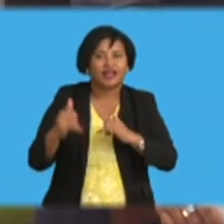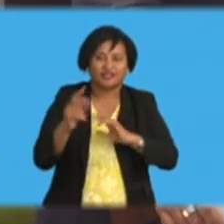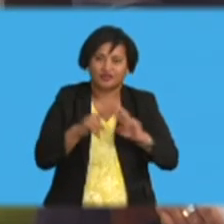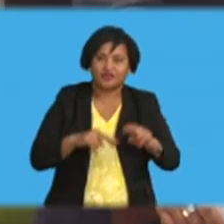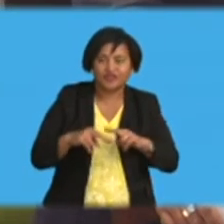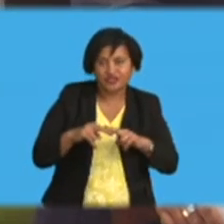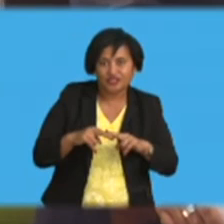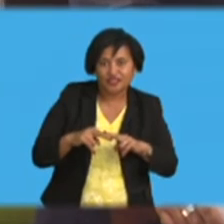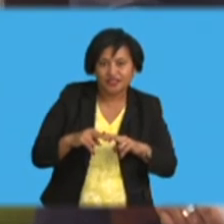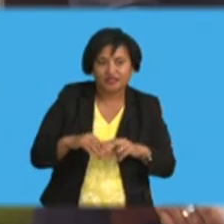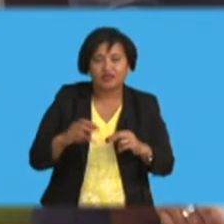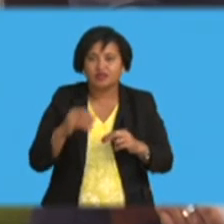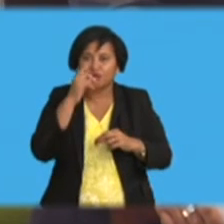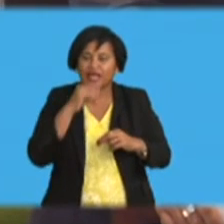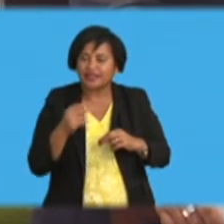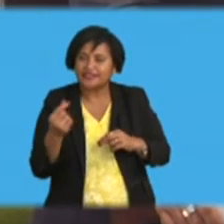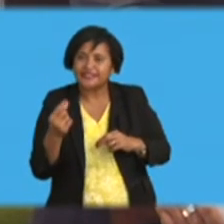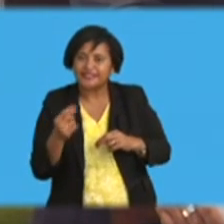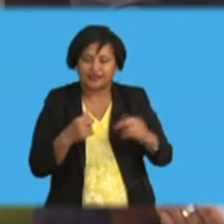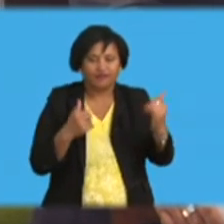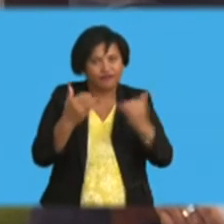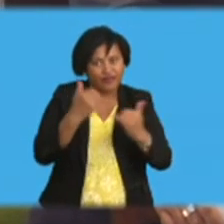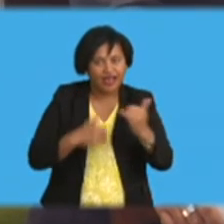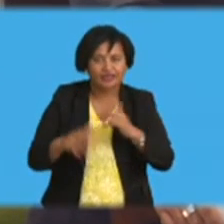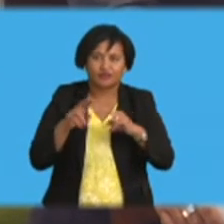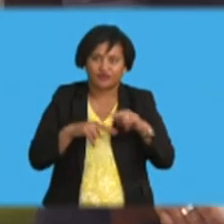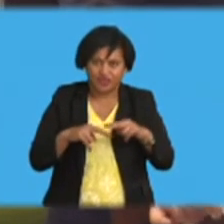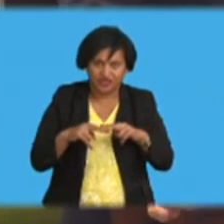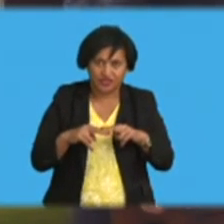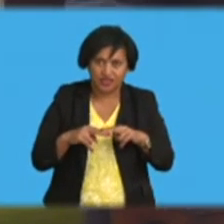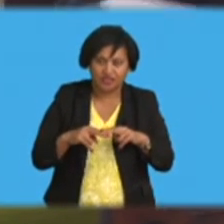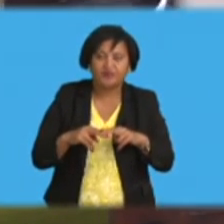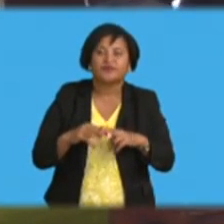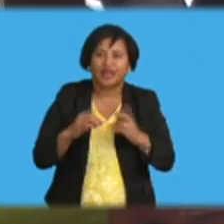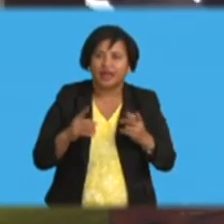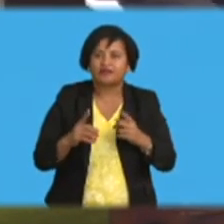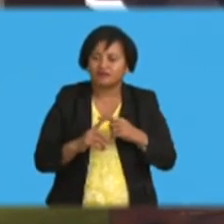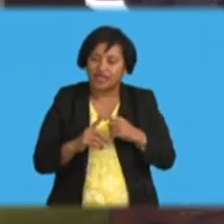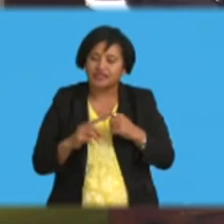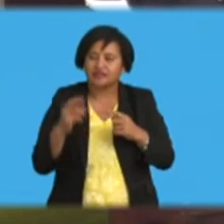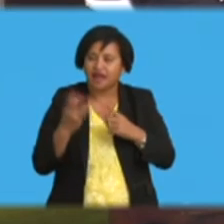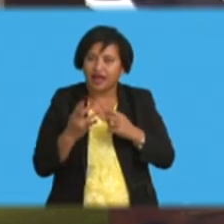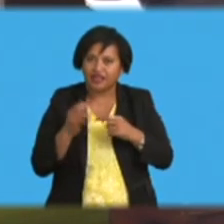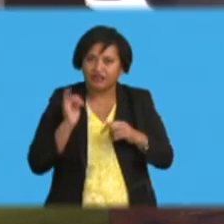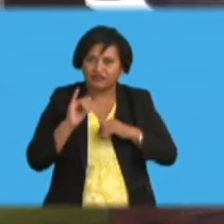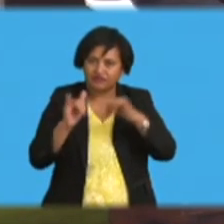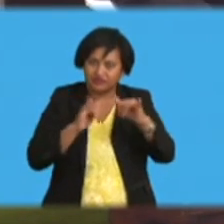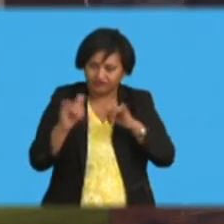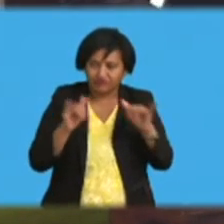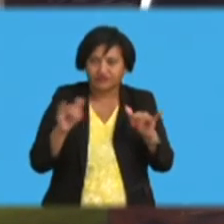access Fiji Airways non-stop flights between Singapore and Nadi, including the airline's third weekly seasonal service that was launched on 4th of